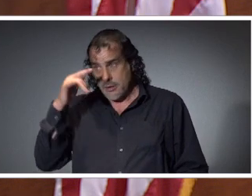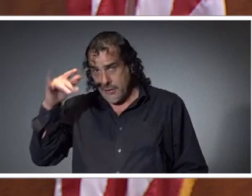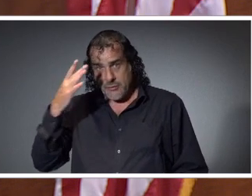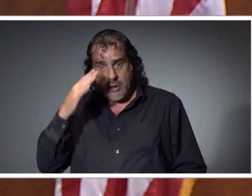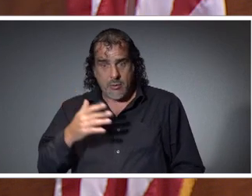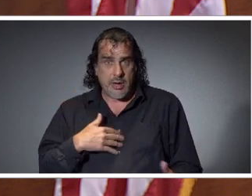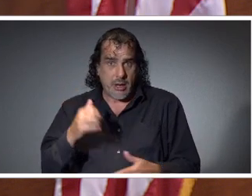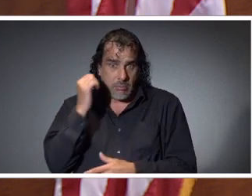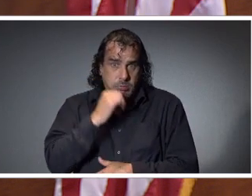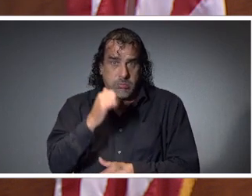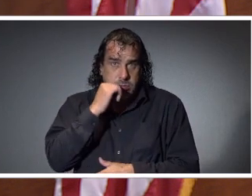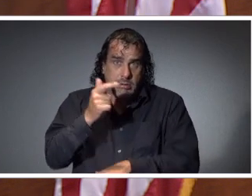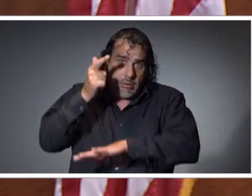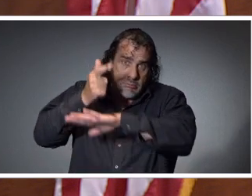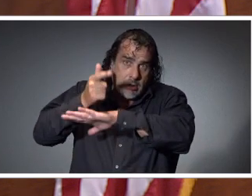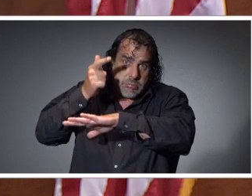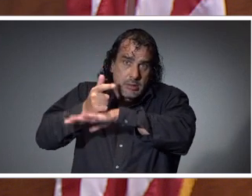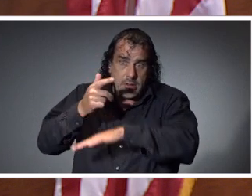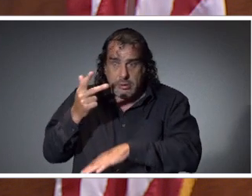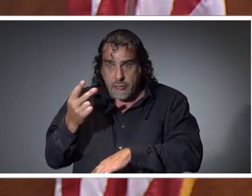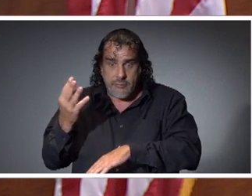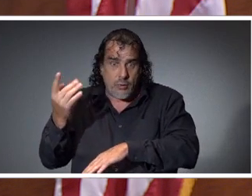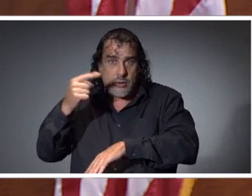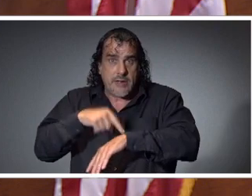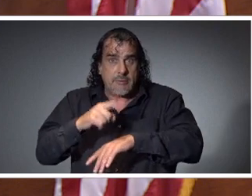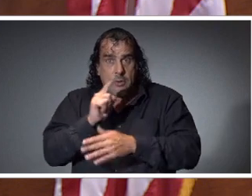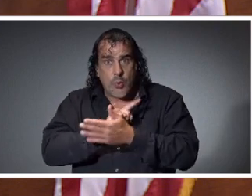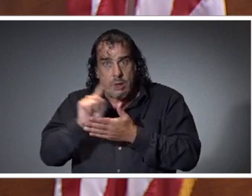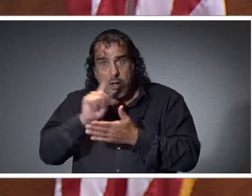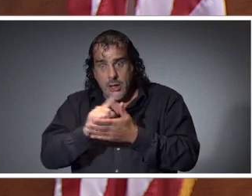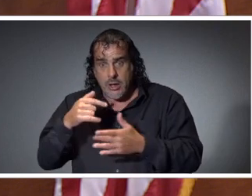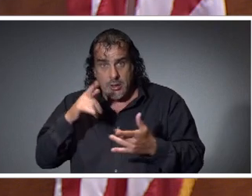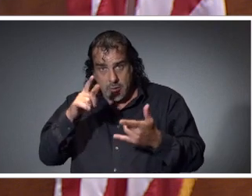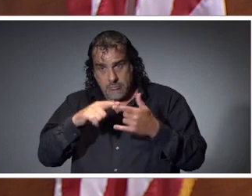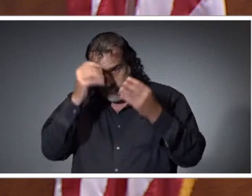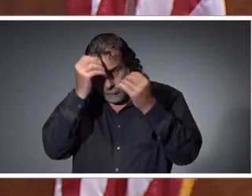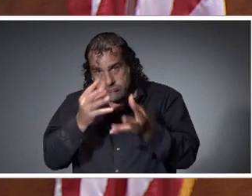these daily briefings at least three or four times a week, is so that we can get